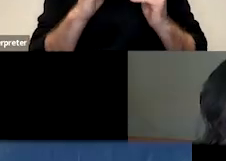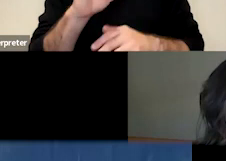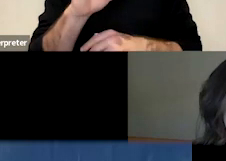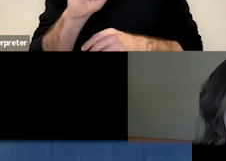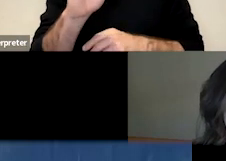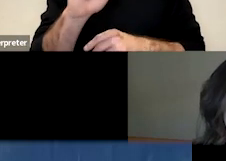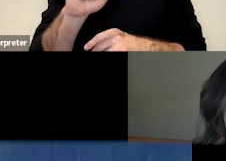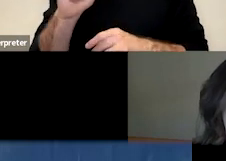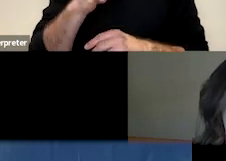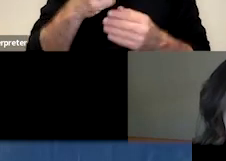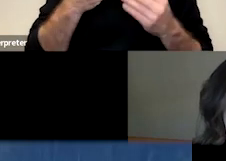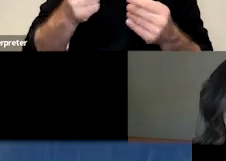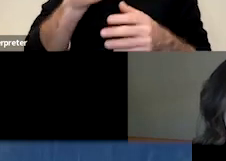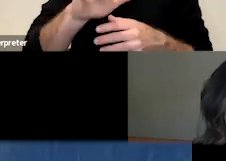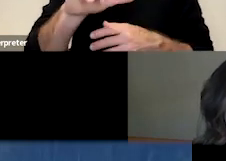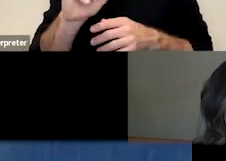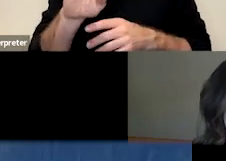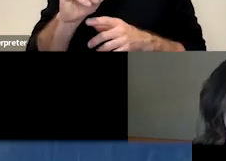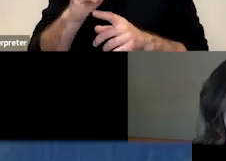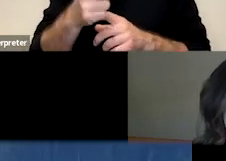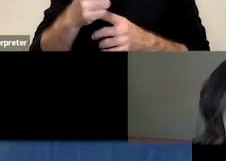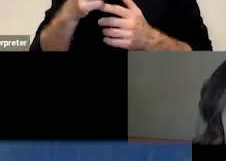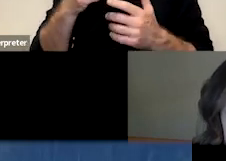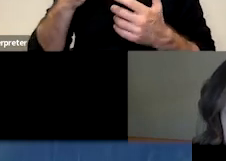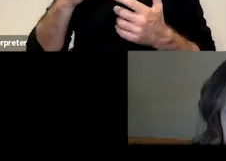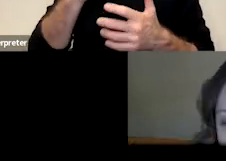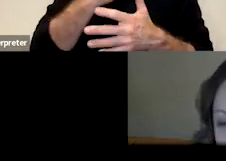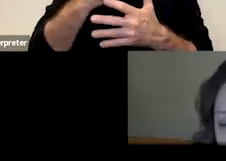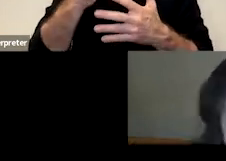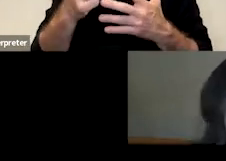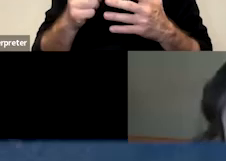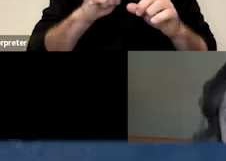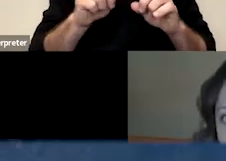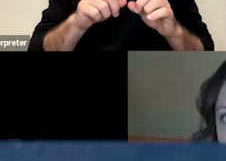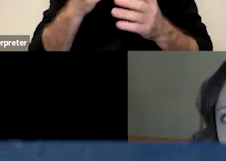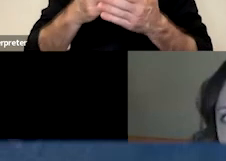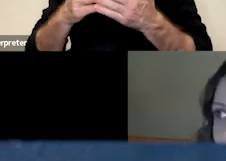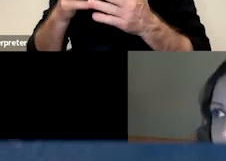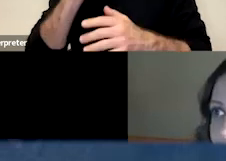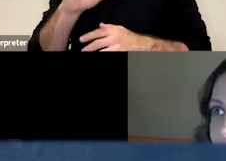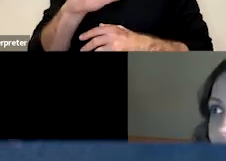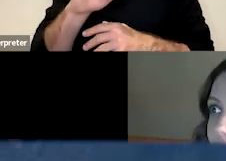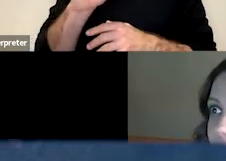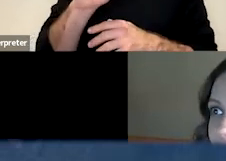Burdi, who's going to spend about 30 or 40 minutes walking through a lot of the new features on ClimRR. Carmella.